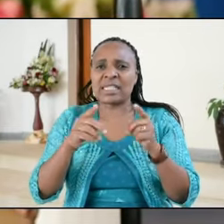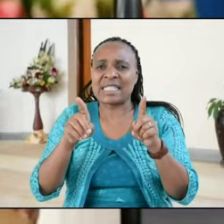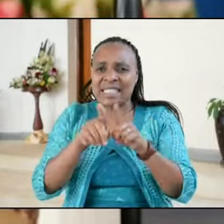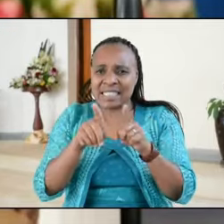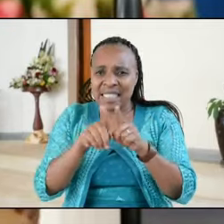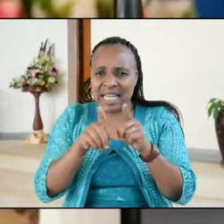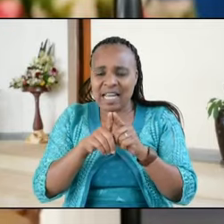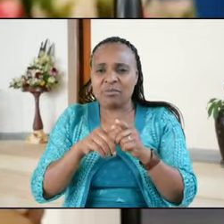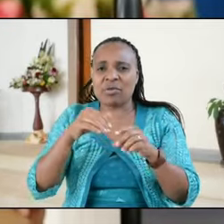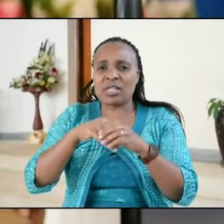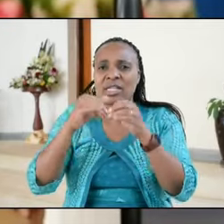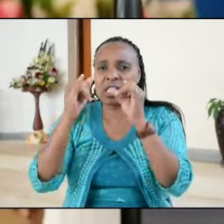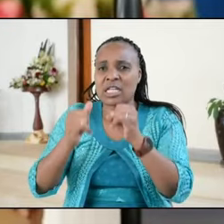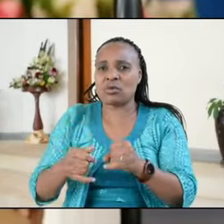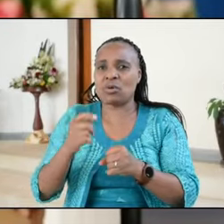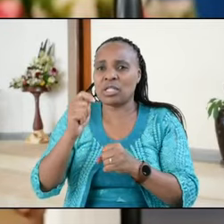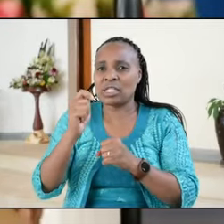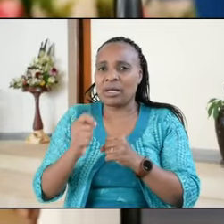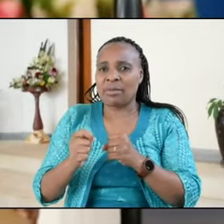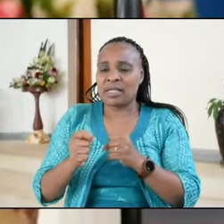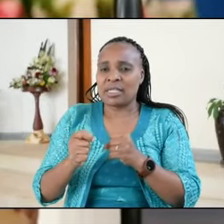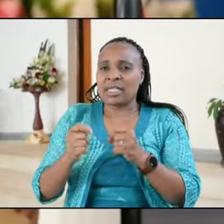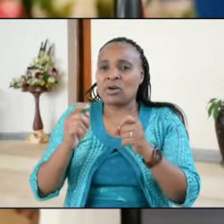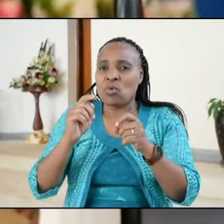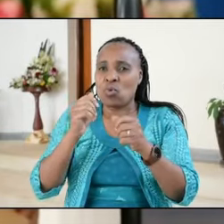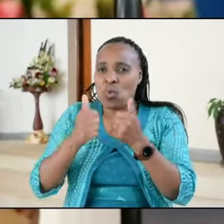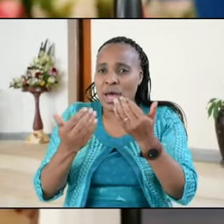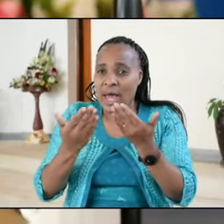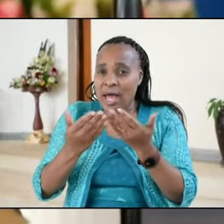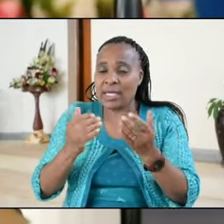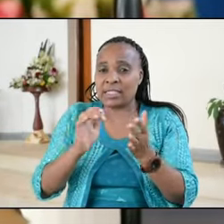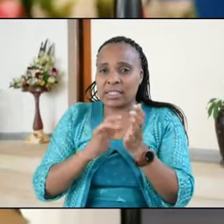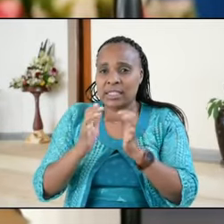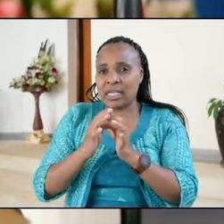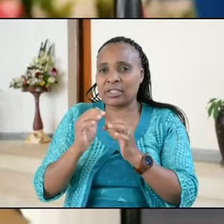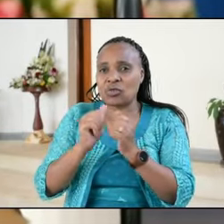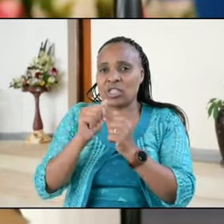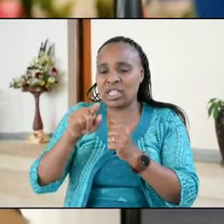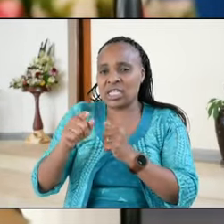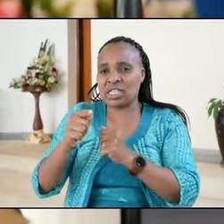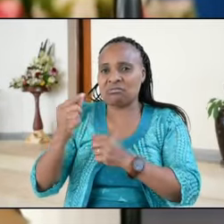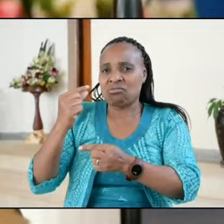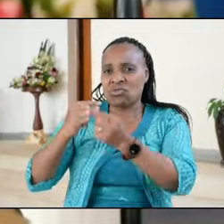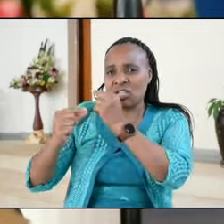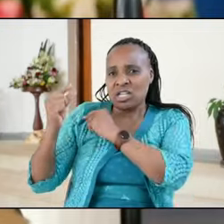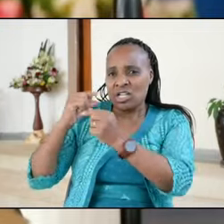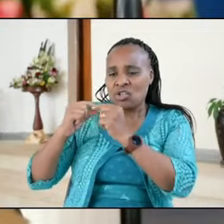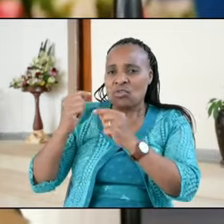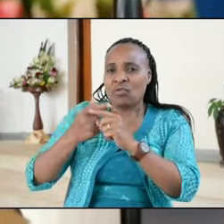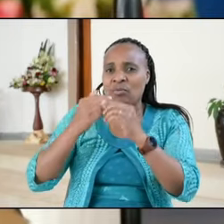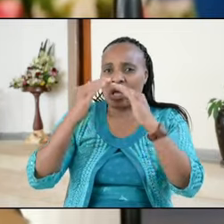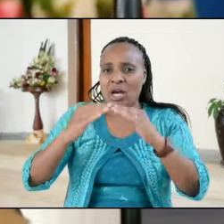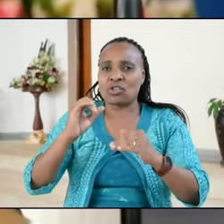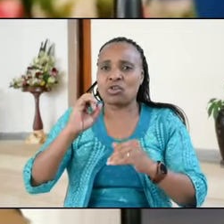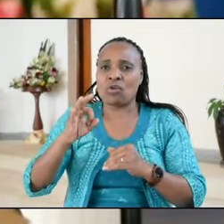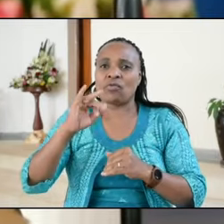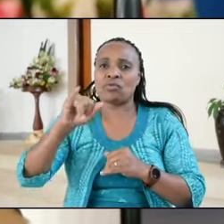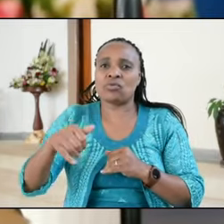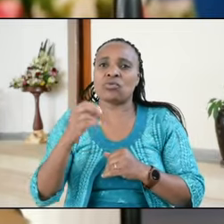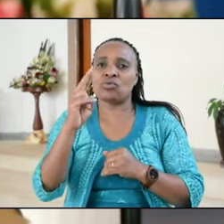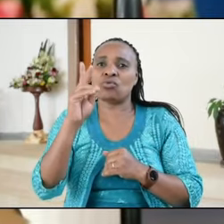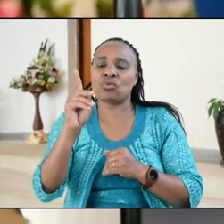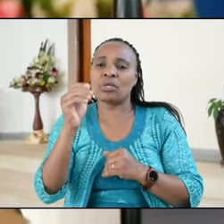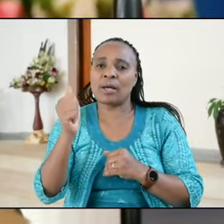where Matthew gives us the genealogy of Christ and we see how he comes from the house of Judah. So the last point should be that